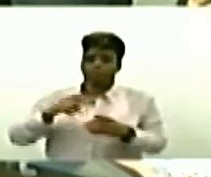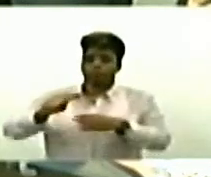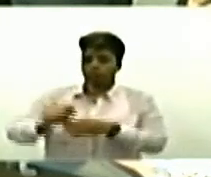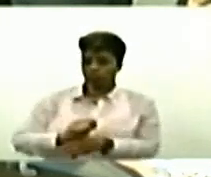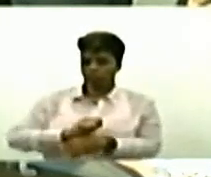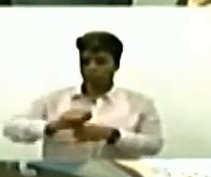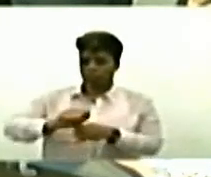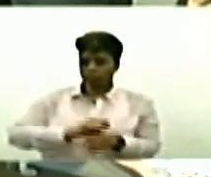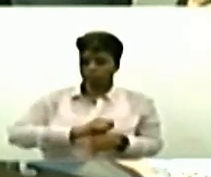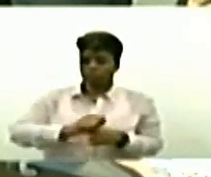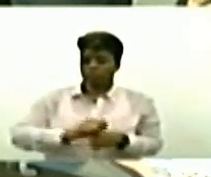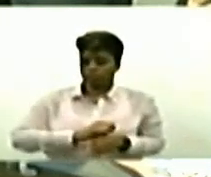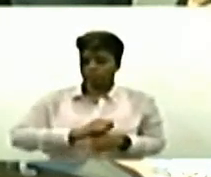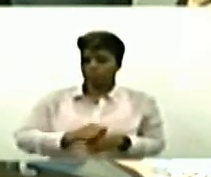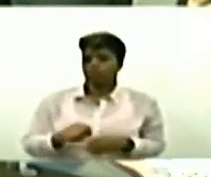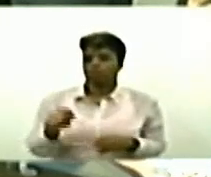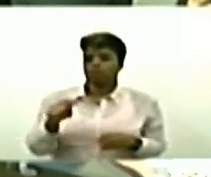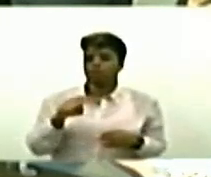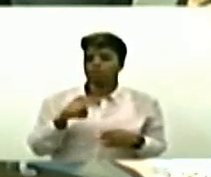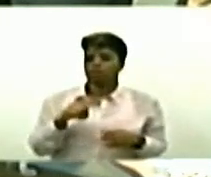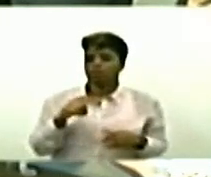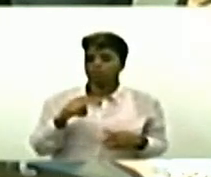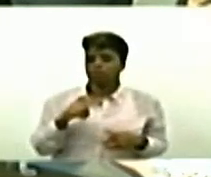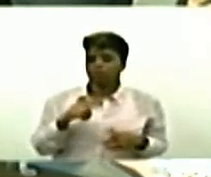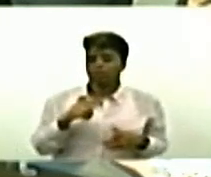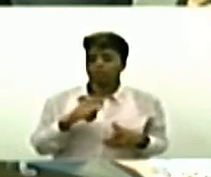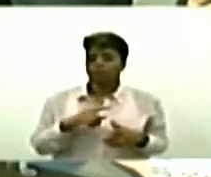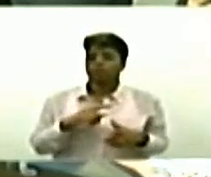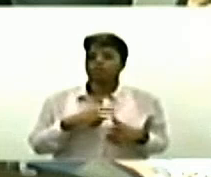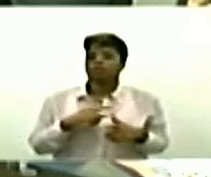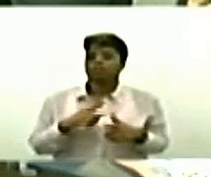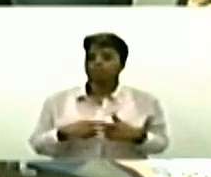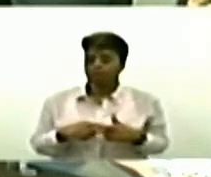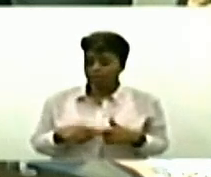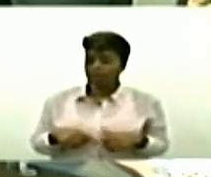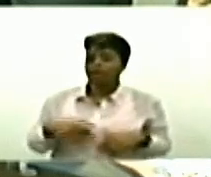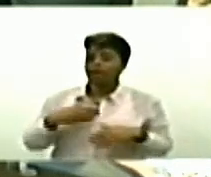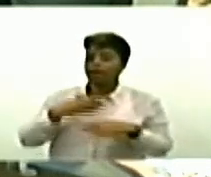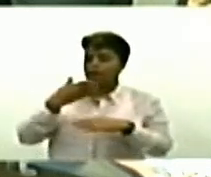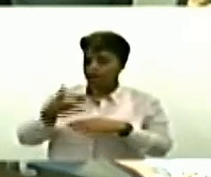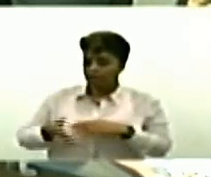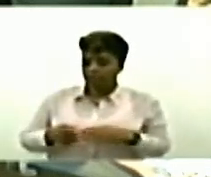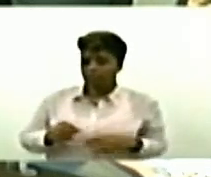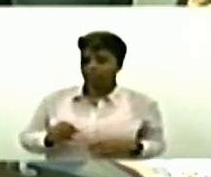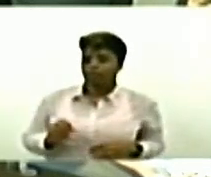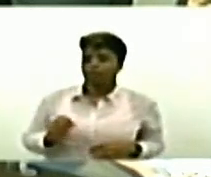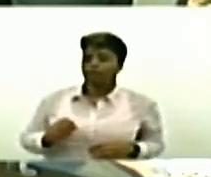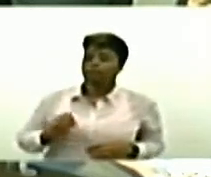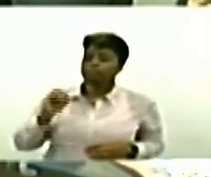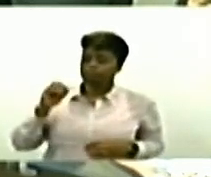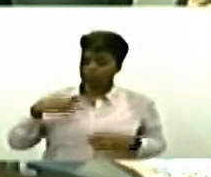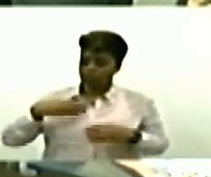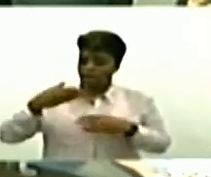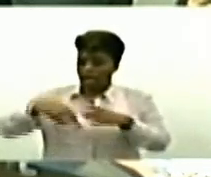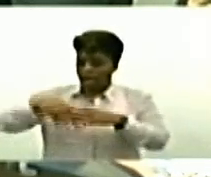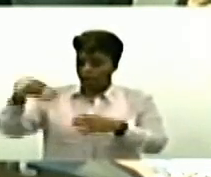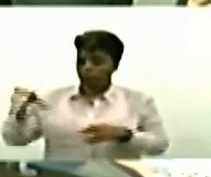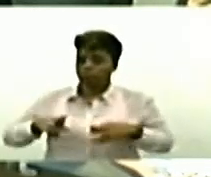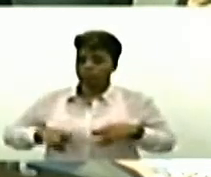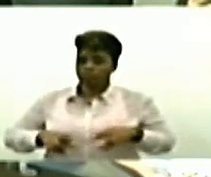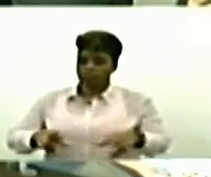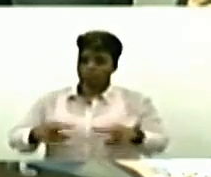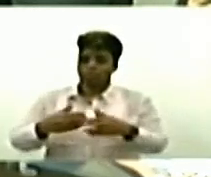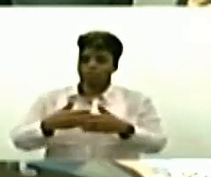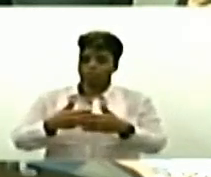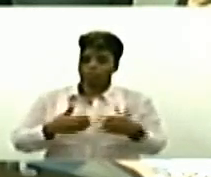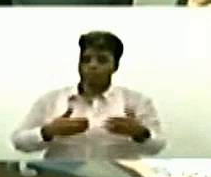place where they will be then deployed on the road. Before that has happened, before we get to that place, they will